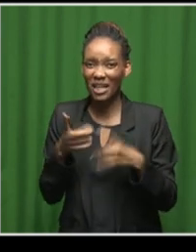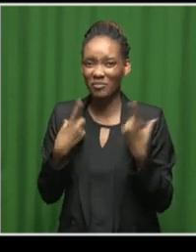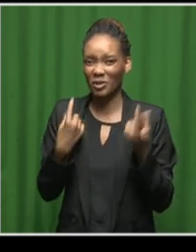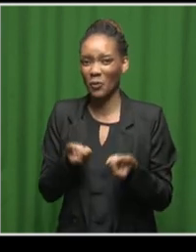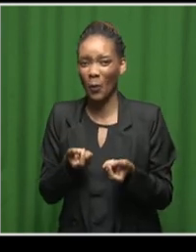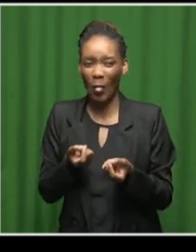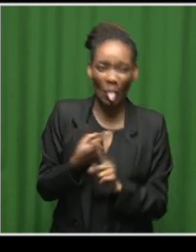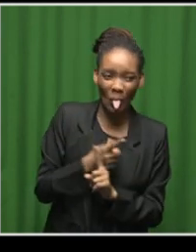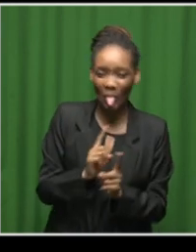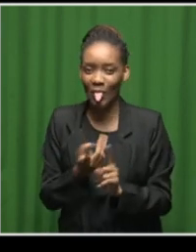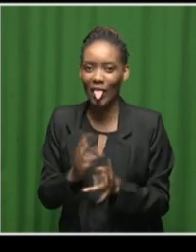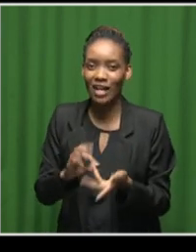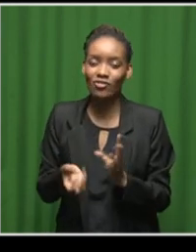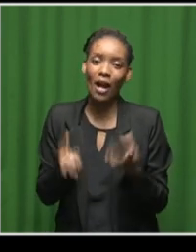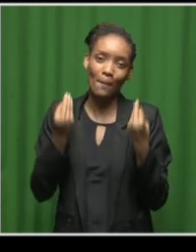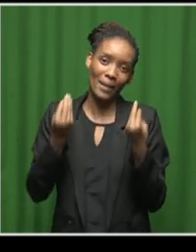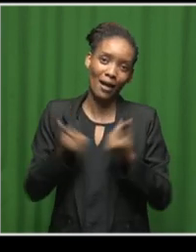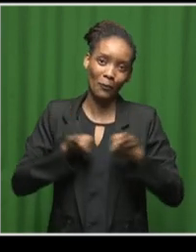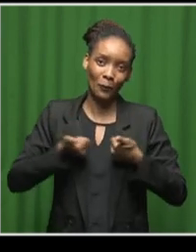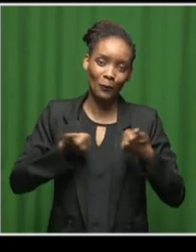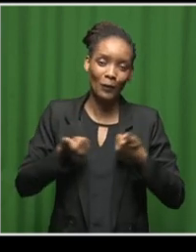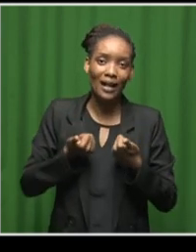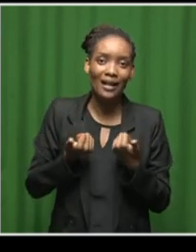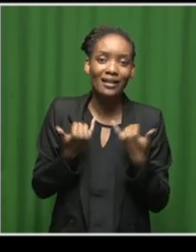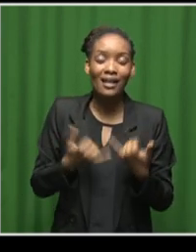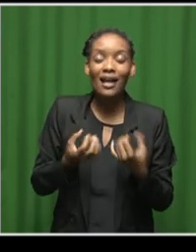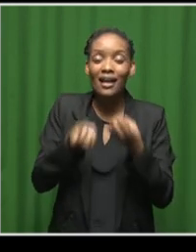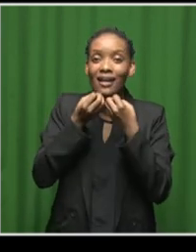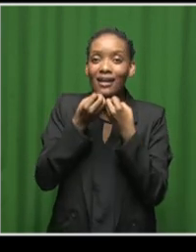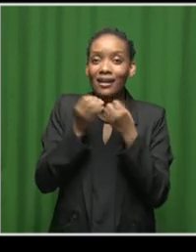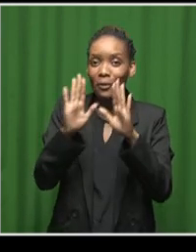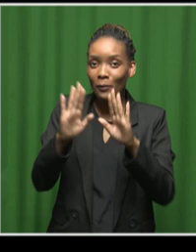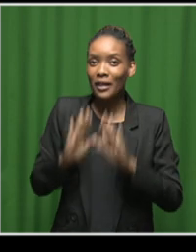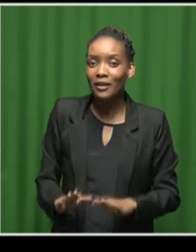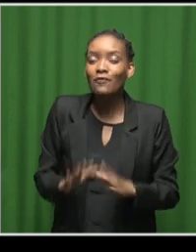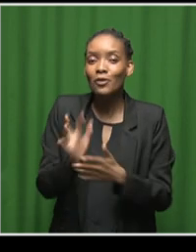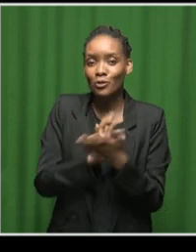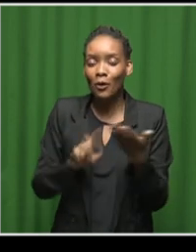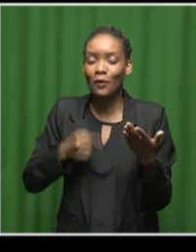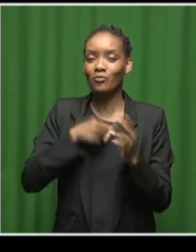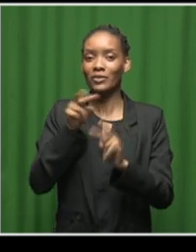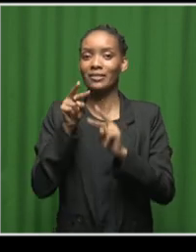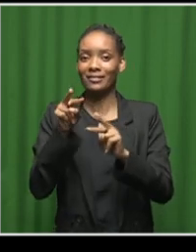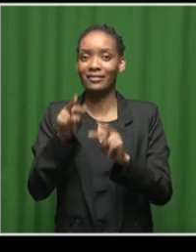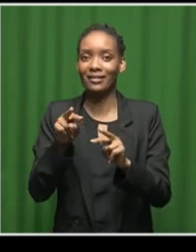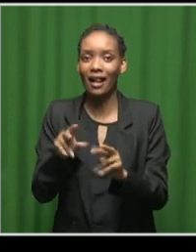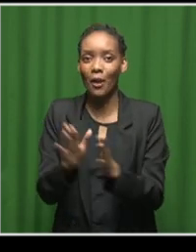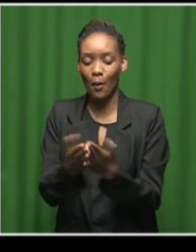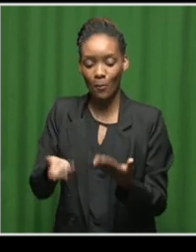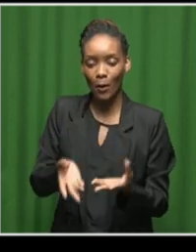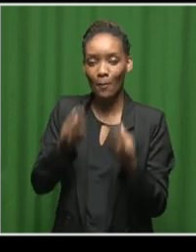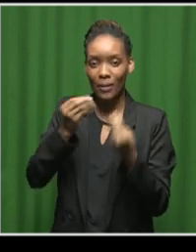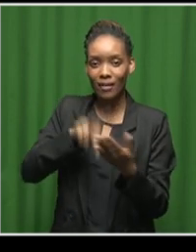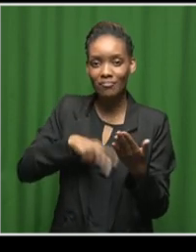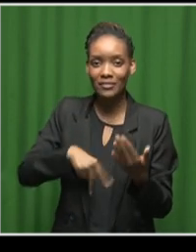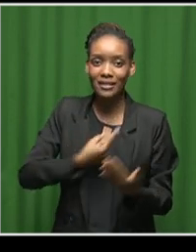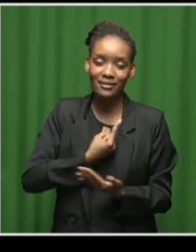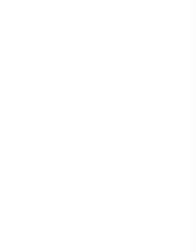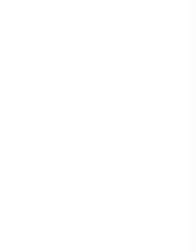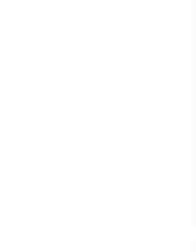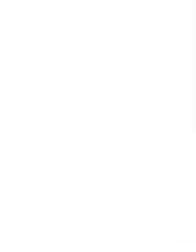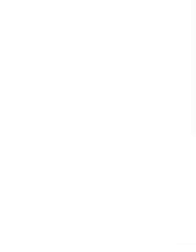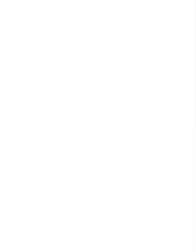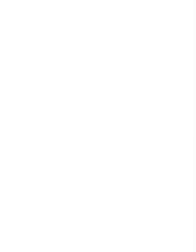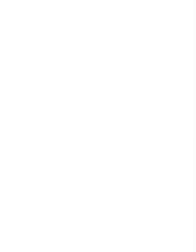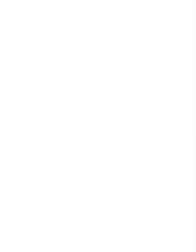an amazing story? So looking forward to actually getting a copy of that and reading it ourselves. So there we go, that wraps up that one.